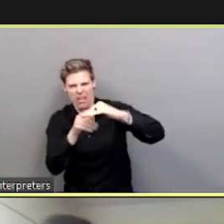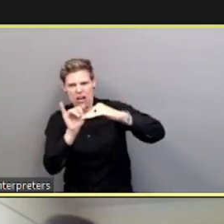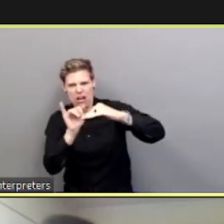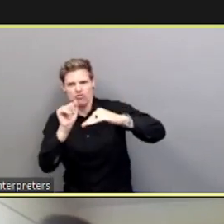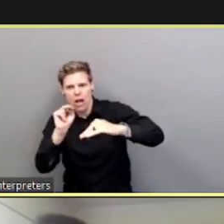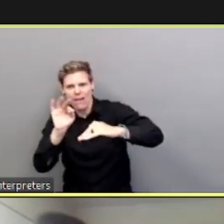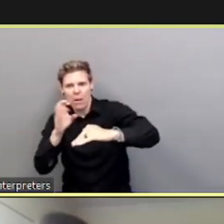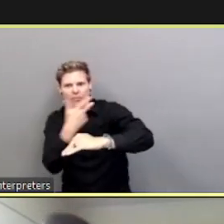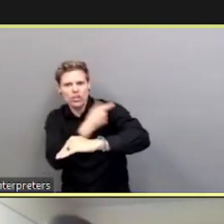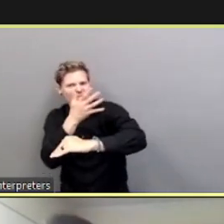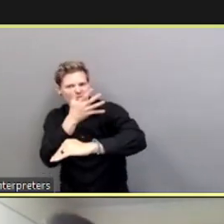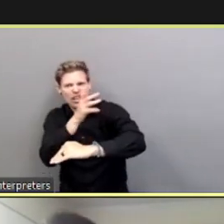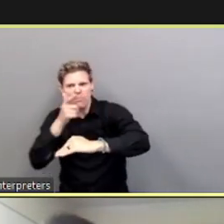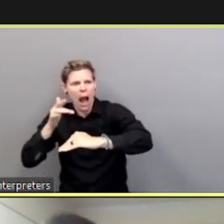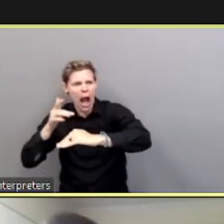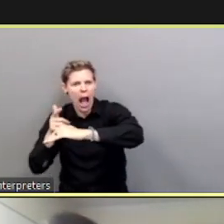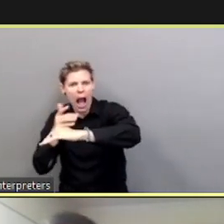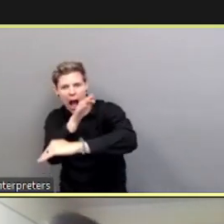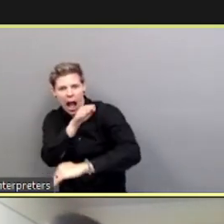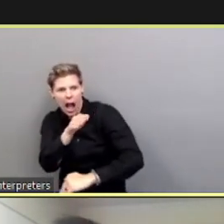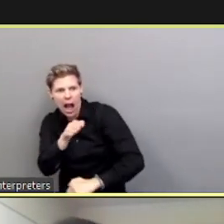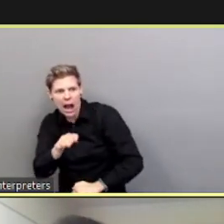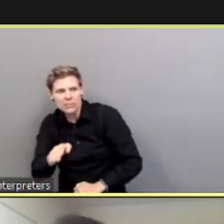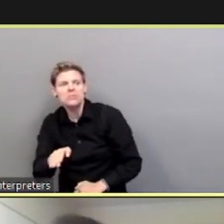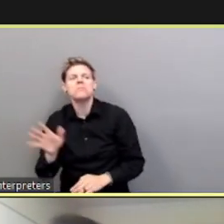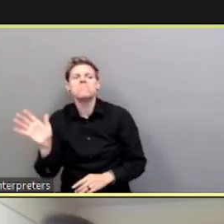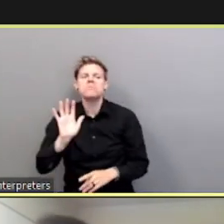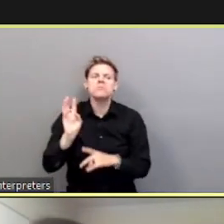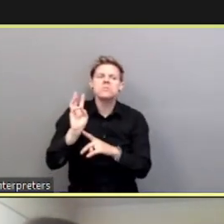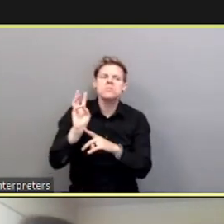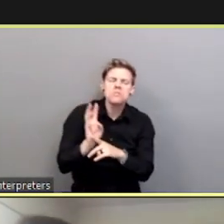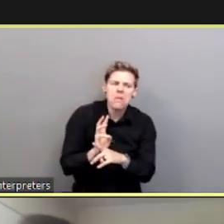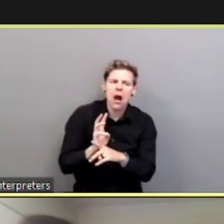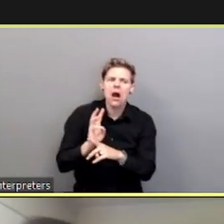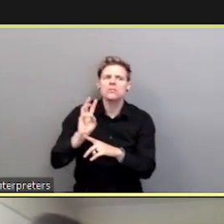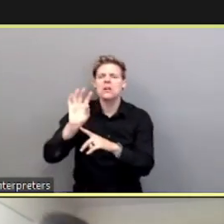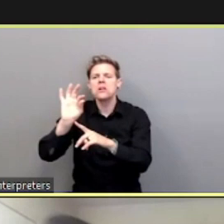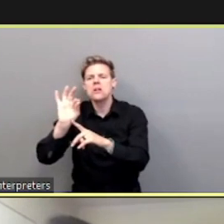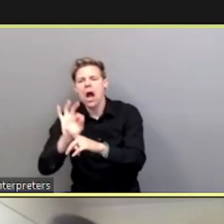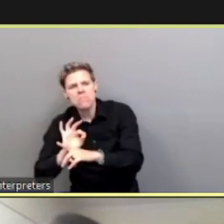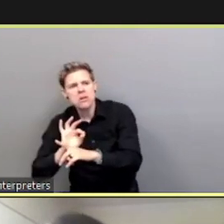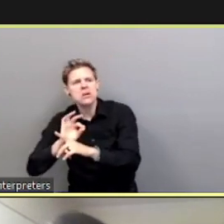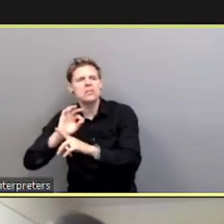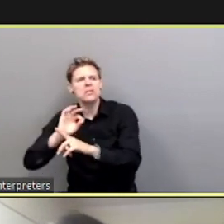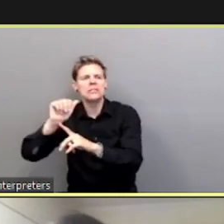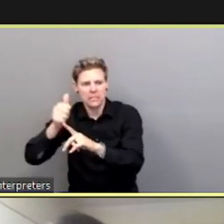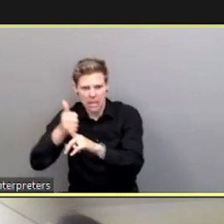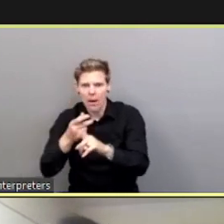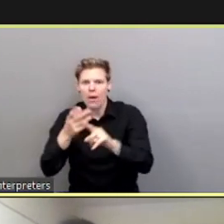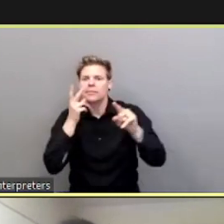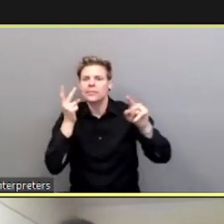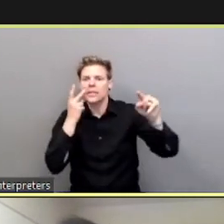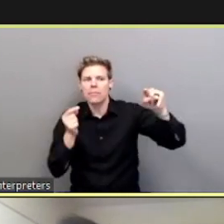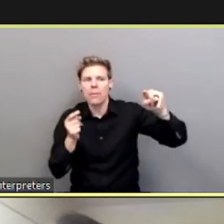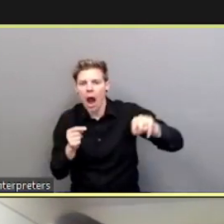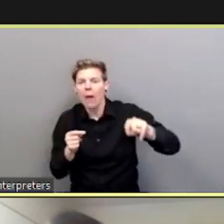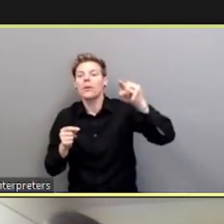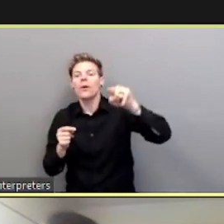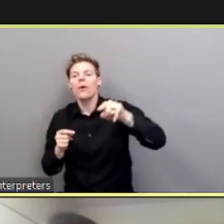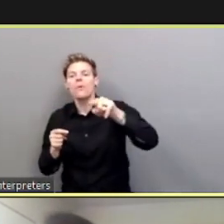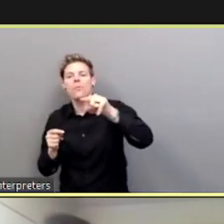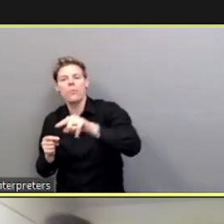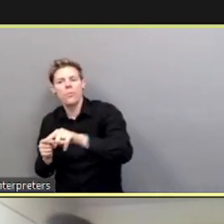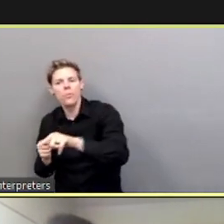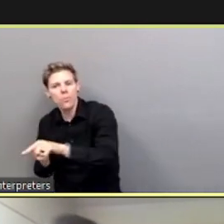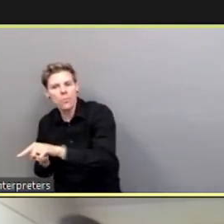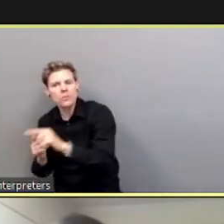we'll be following that same curve, depending on if it's 6 months or 8 months or 10 months. And then remember